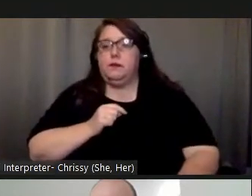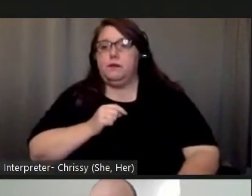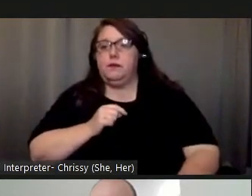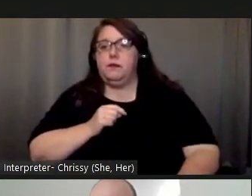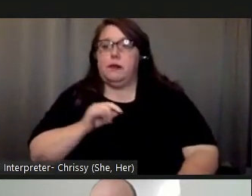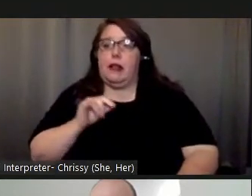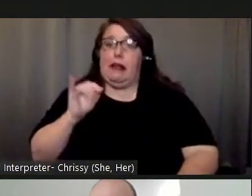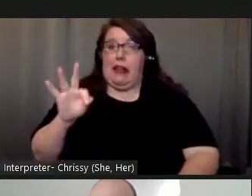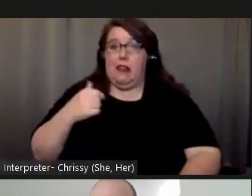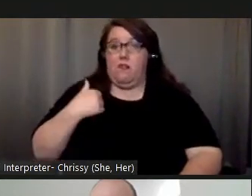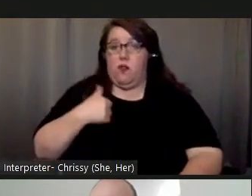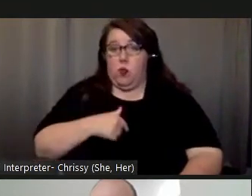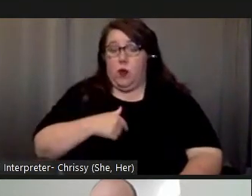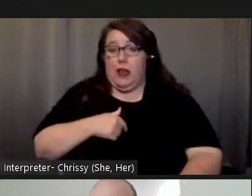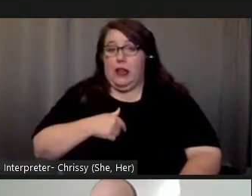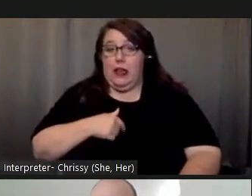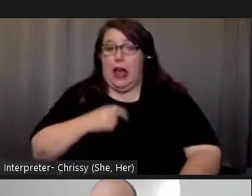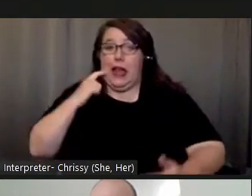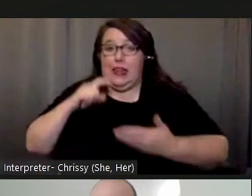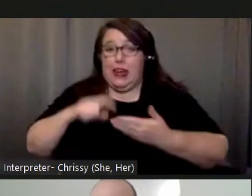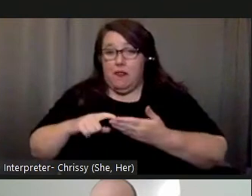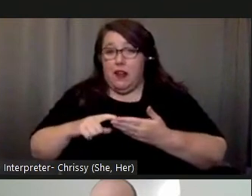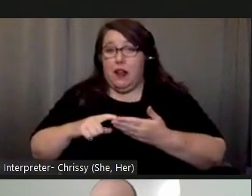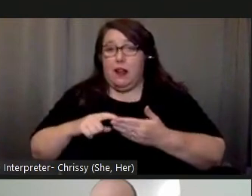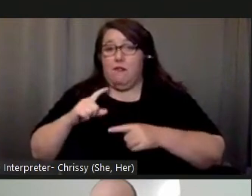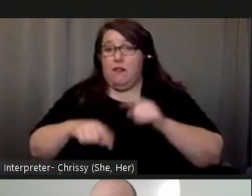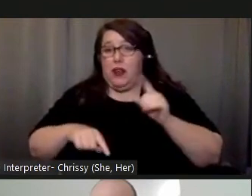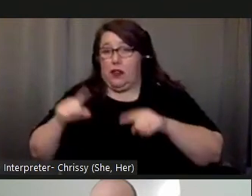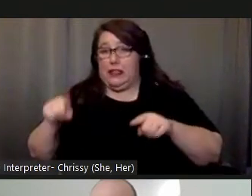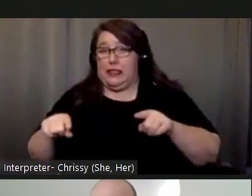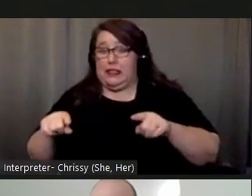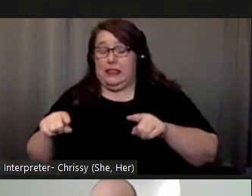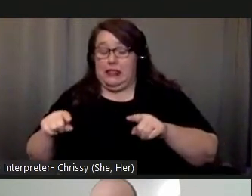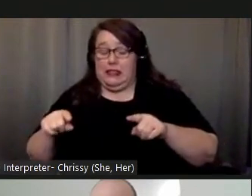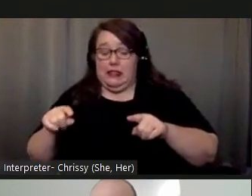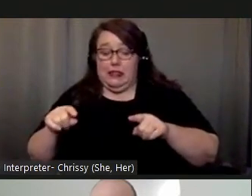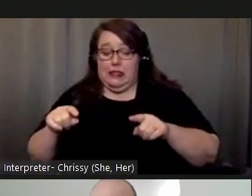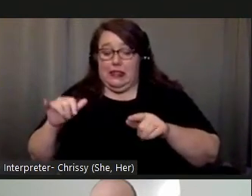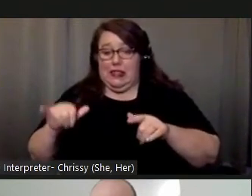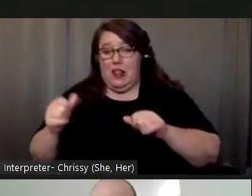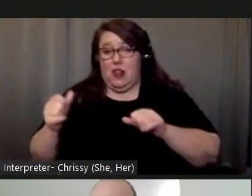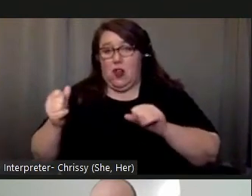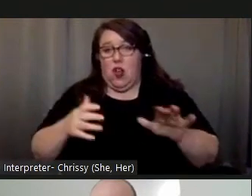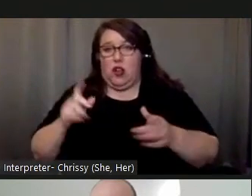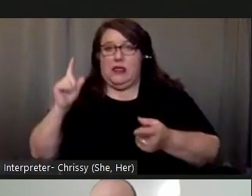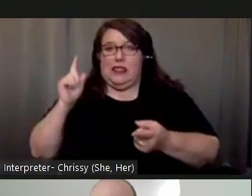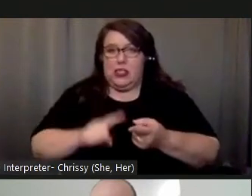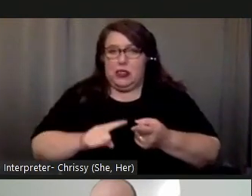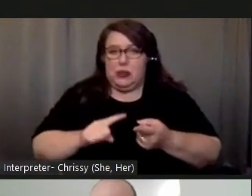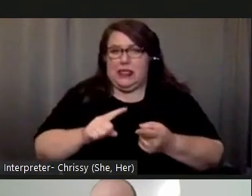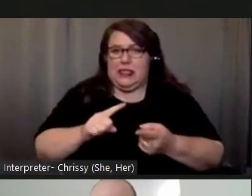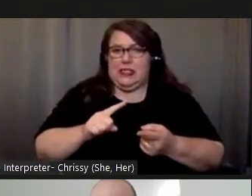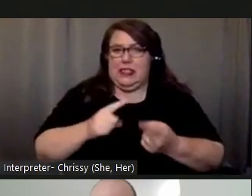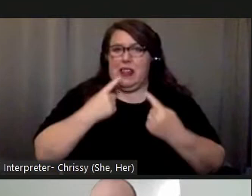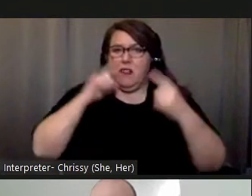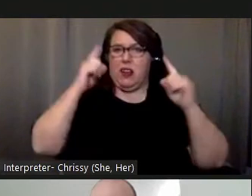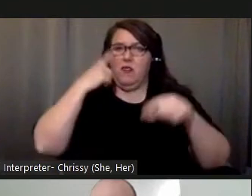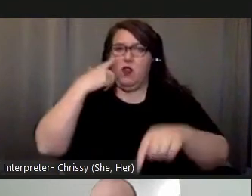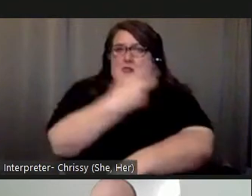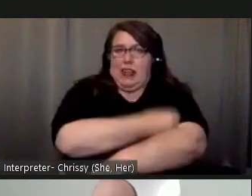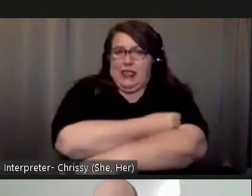we were to identify variants that resulted in decreased vaccine effectiveness, or if